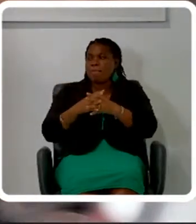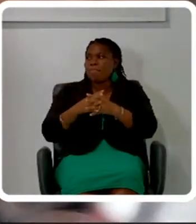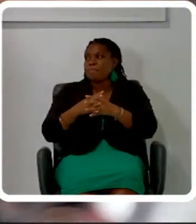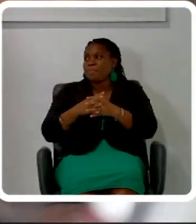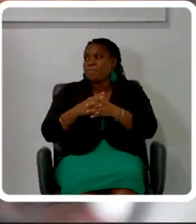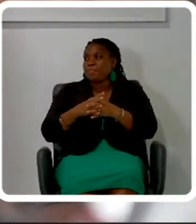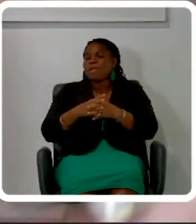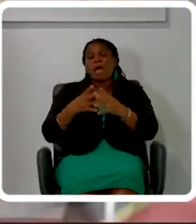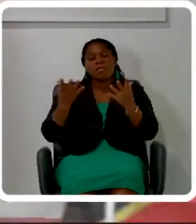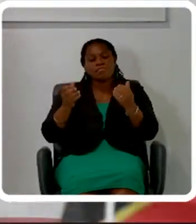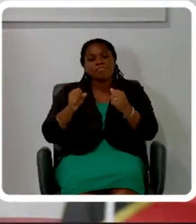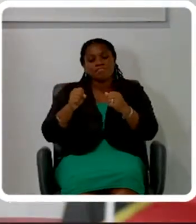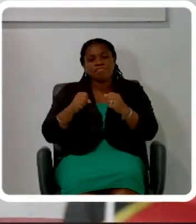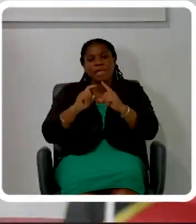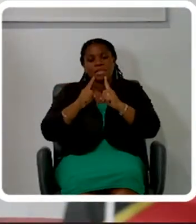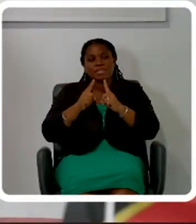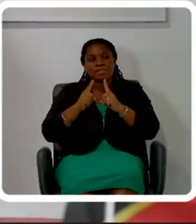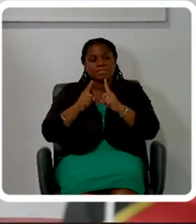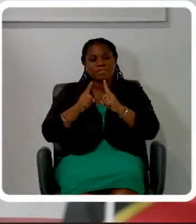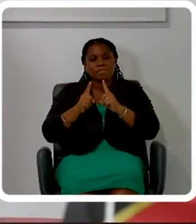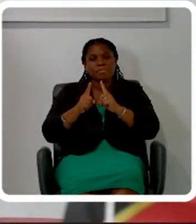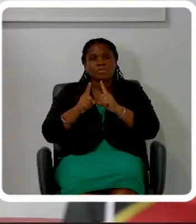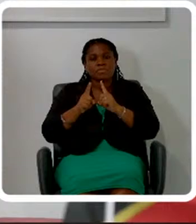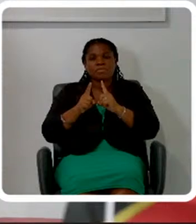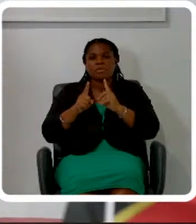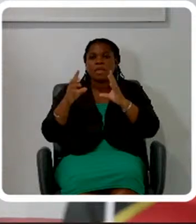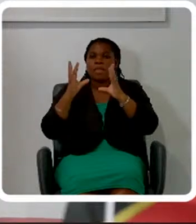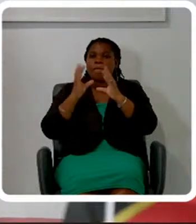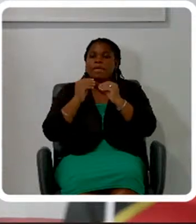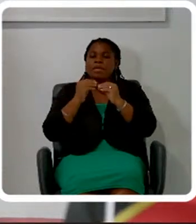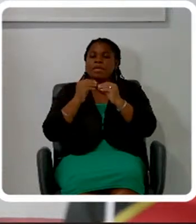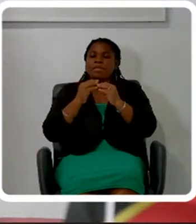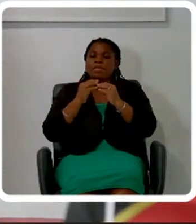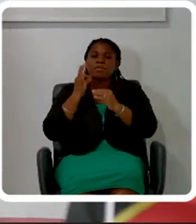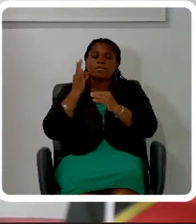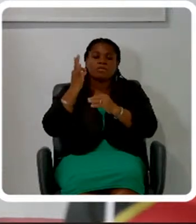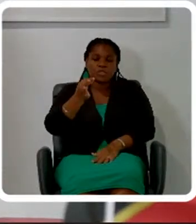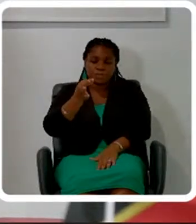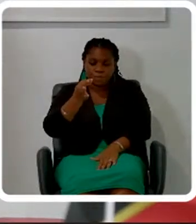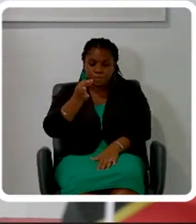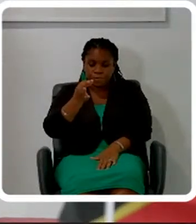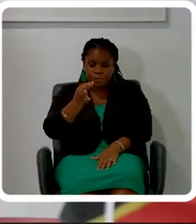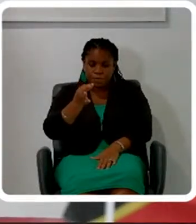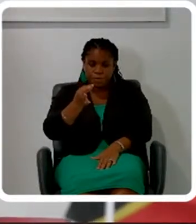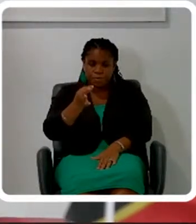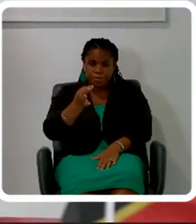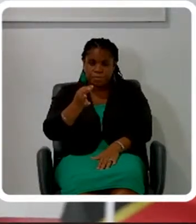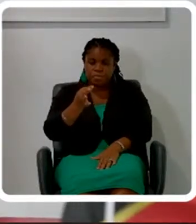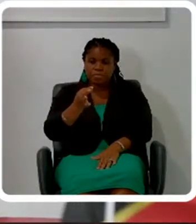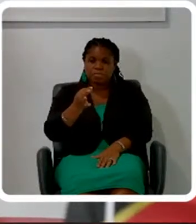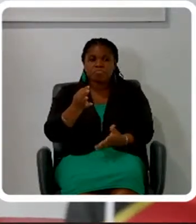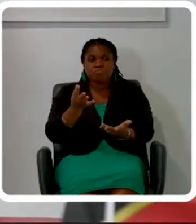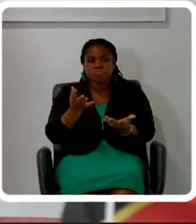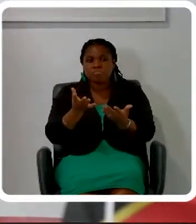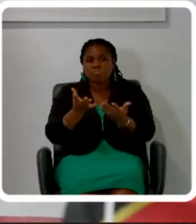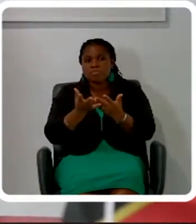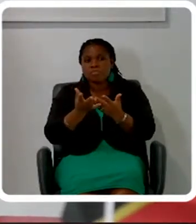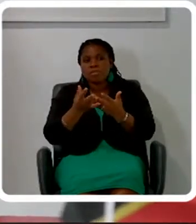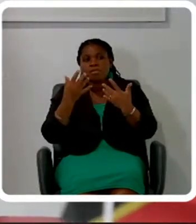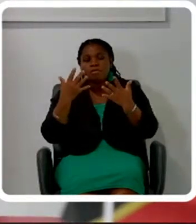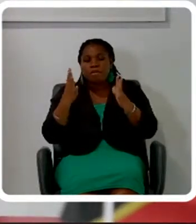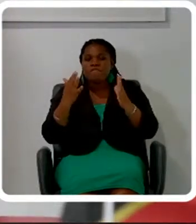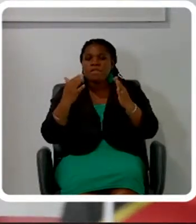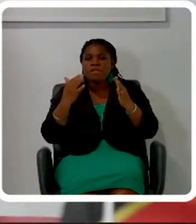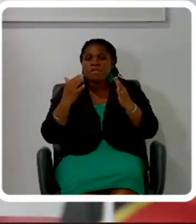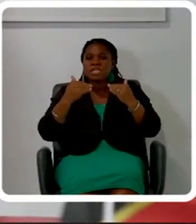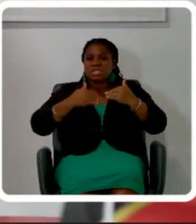Future, I think the presentation was made by a member of the delegation. Could have been Dr. Clark who presented that to me. But in general, we had our strategy